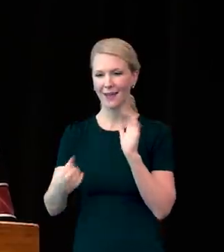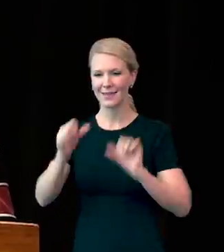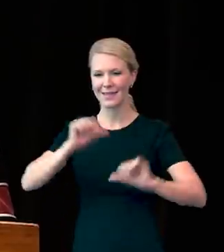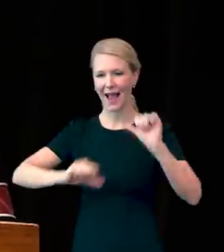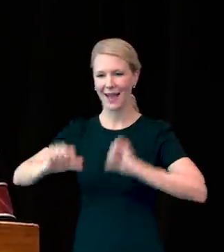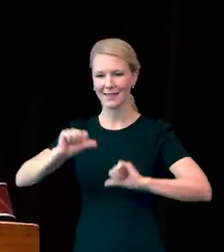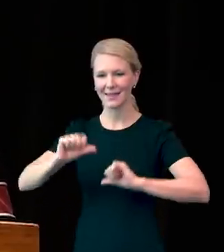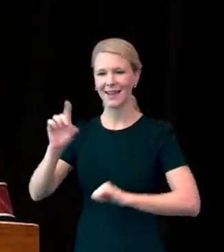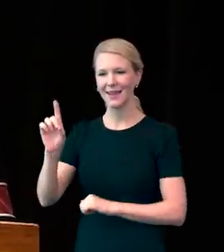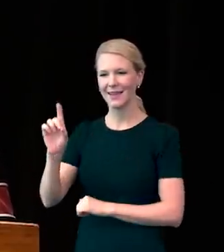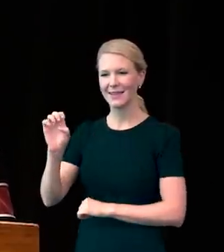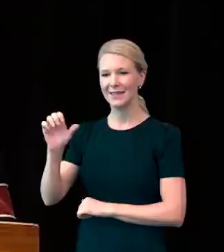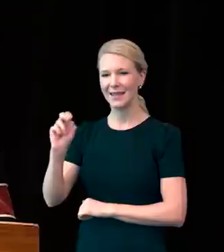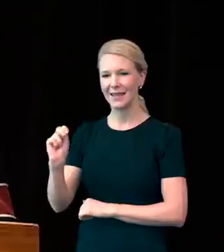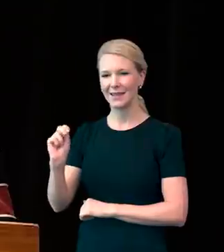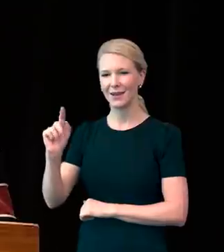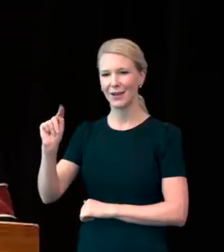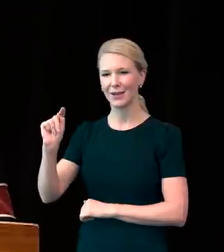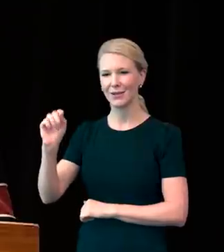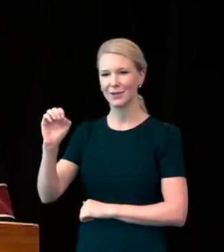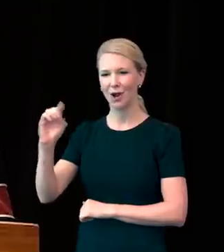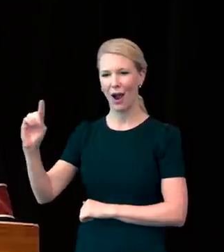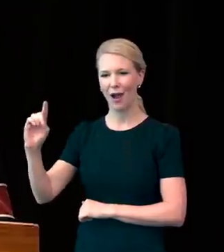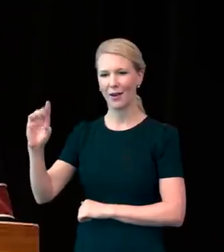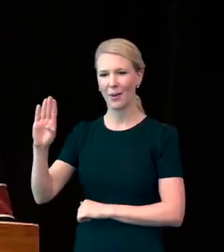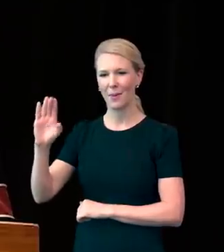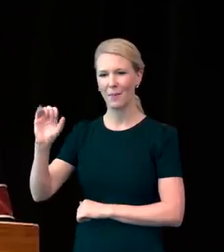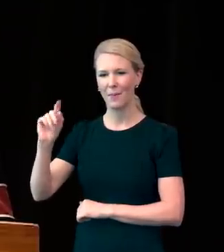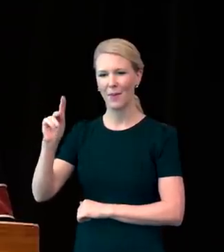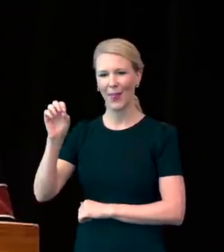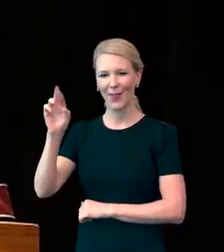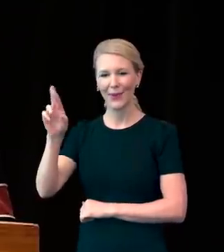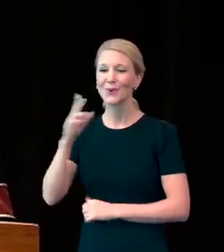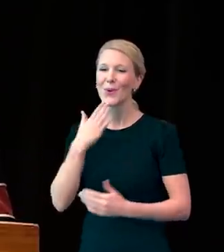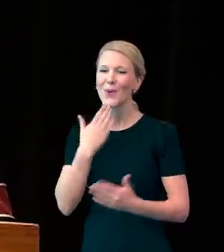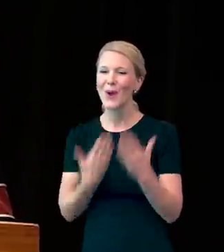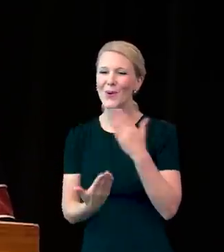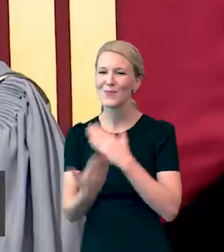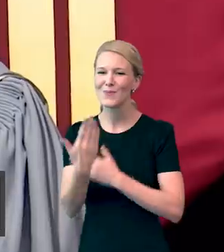The College of Arts and Sciences, presented by Dean Todd Butler.